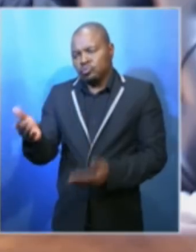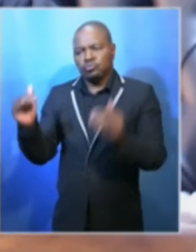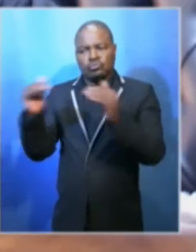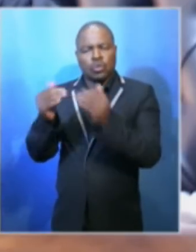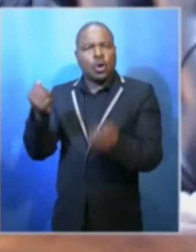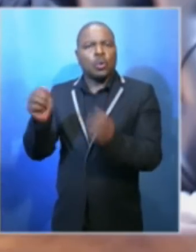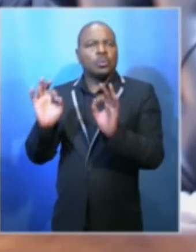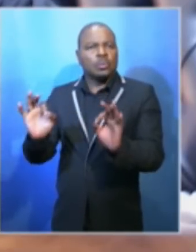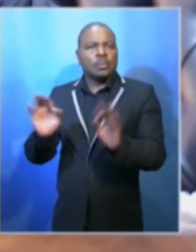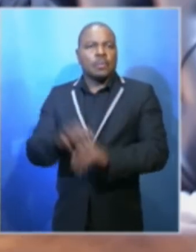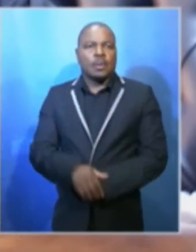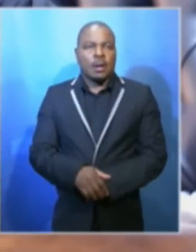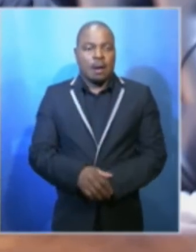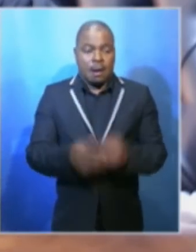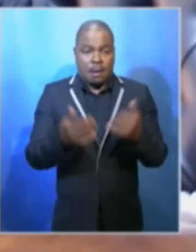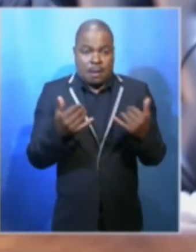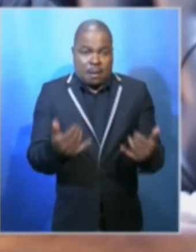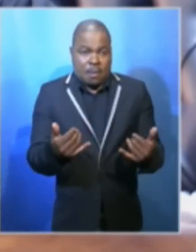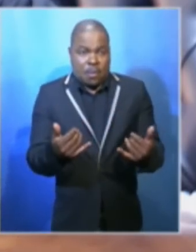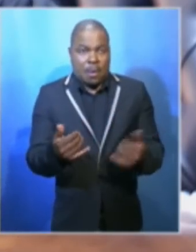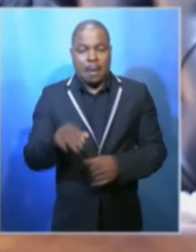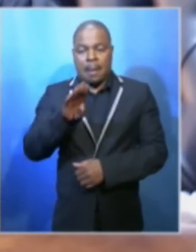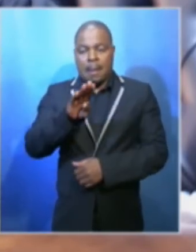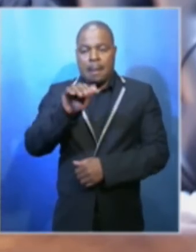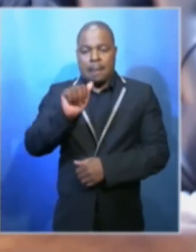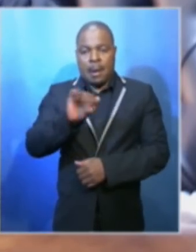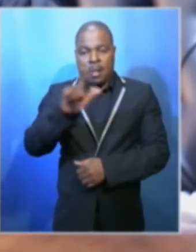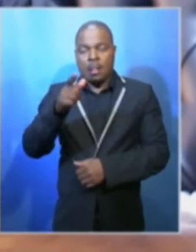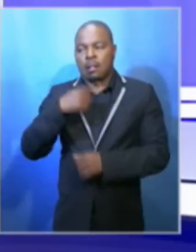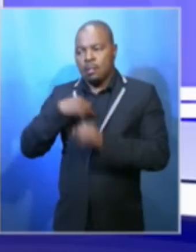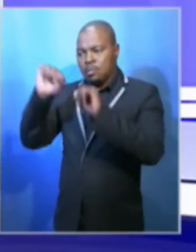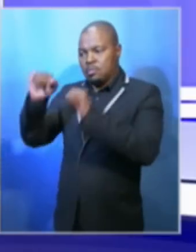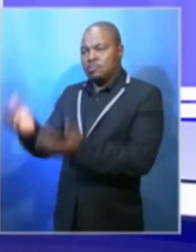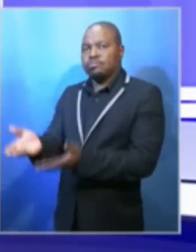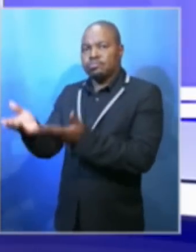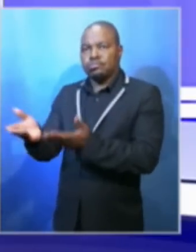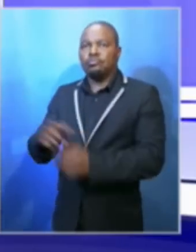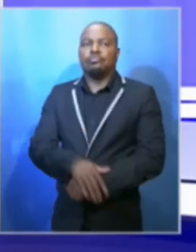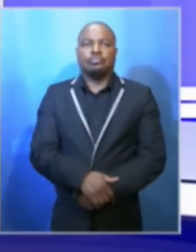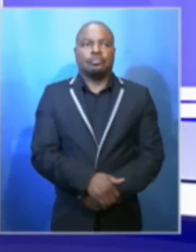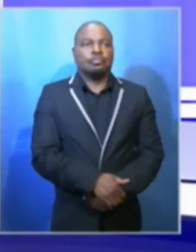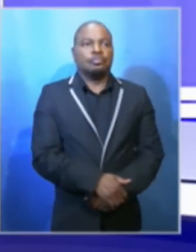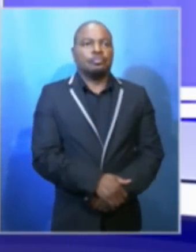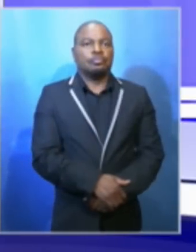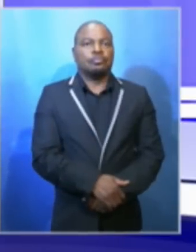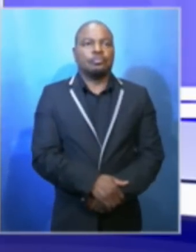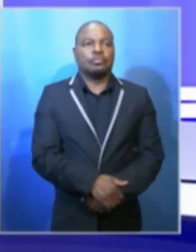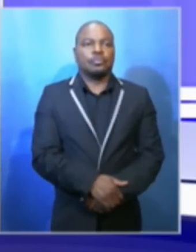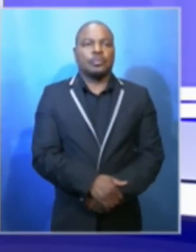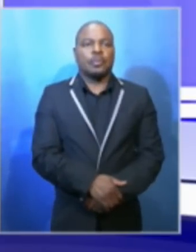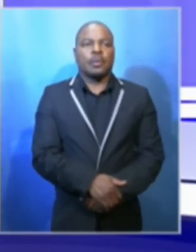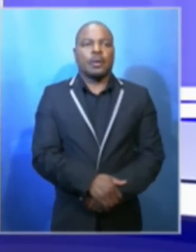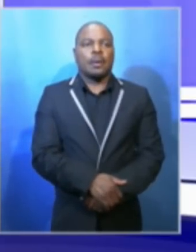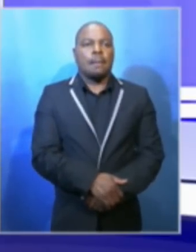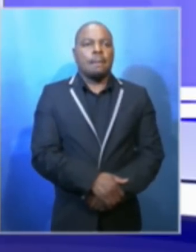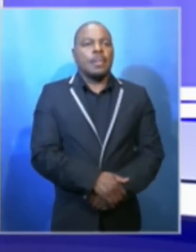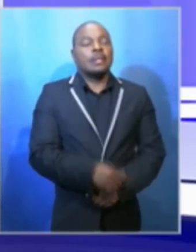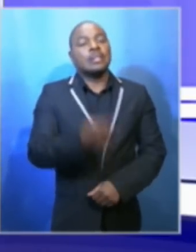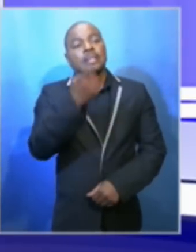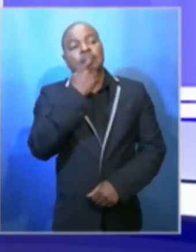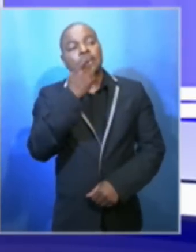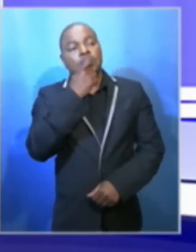And as a result, the bail is granted. Jaaka bodirelo jwa tshipi bo lebanwe